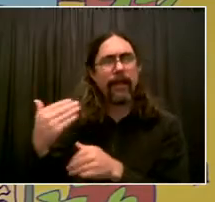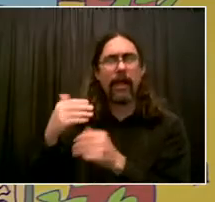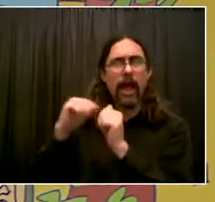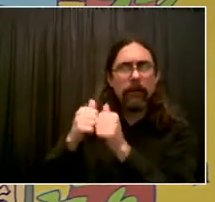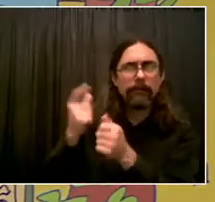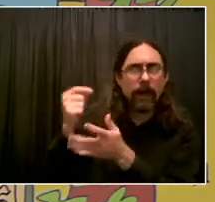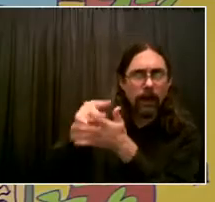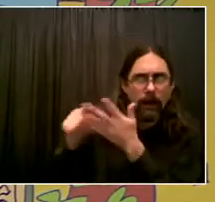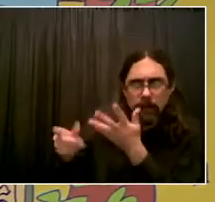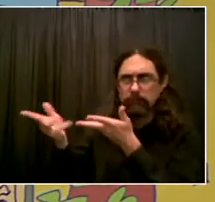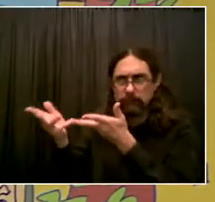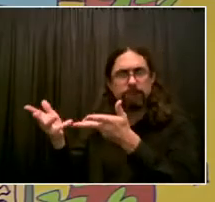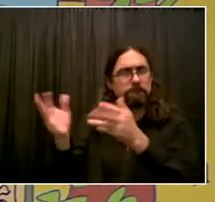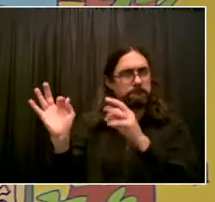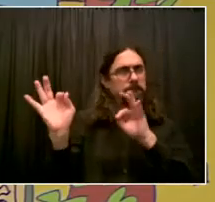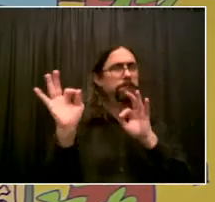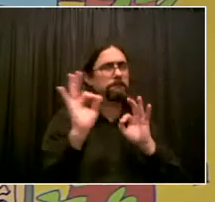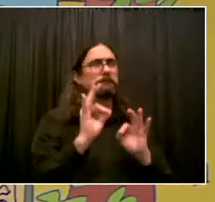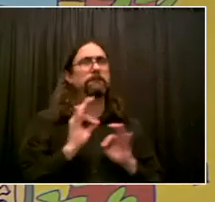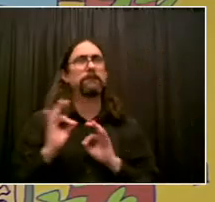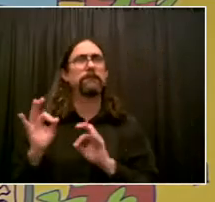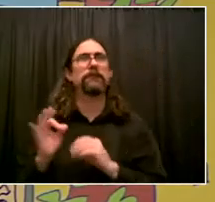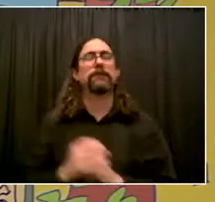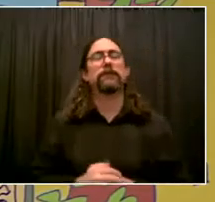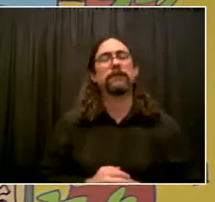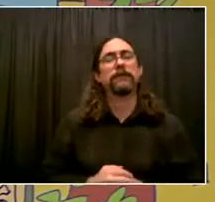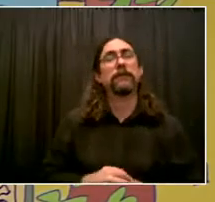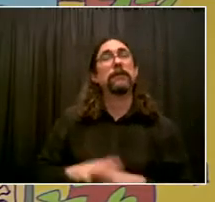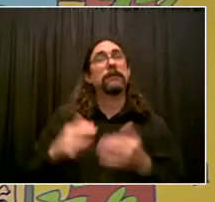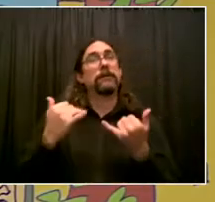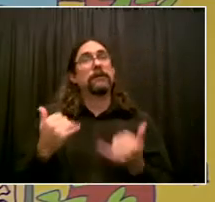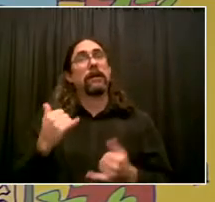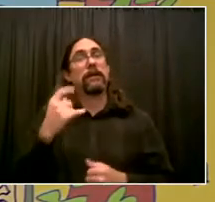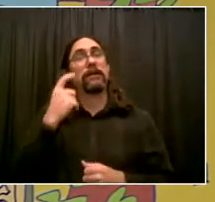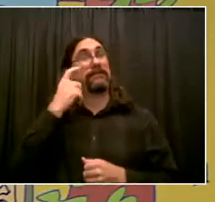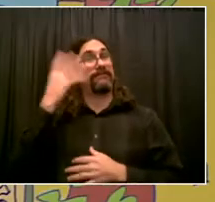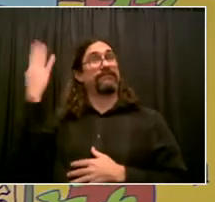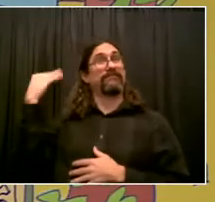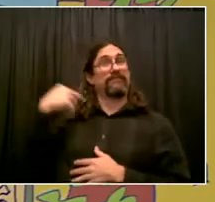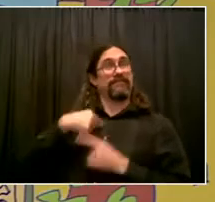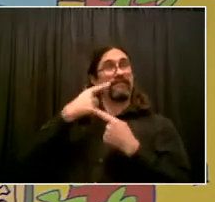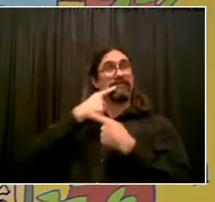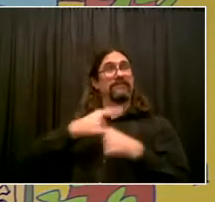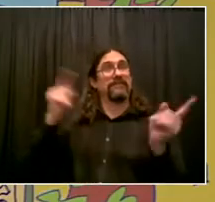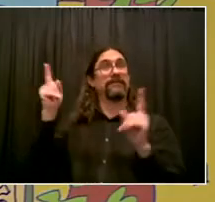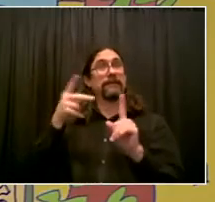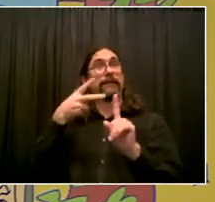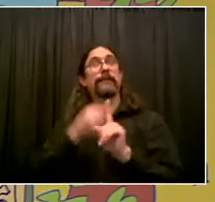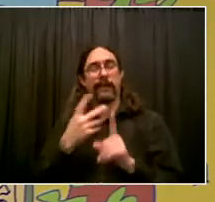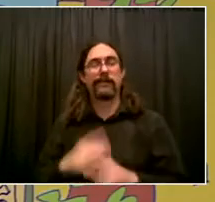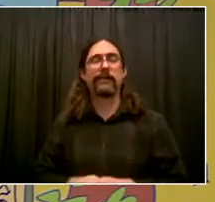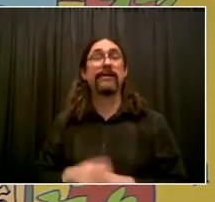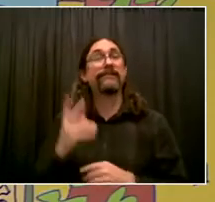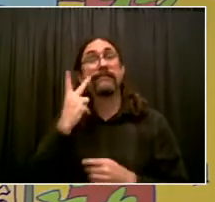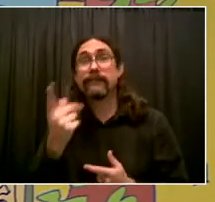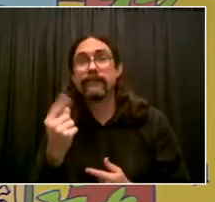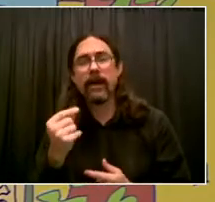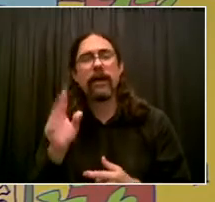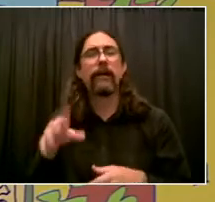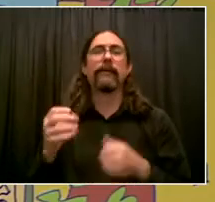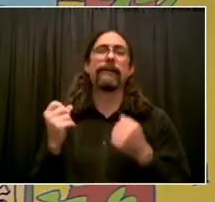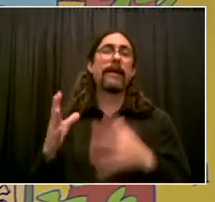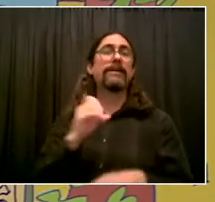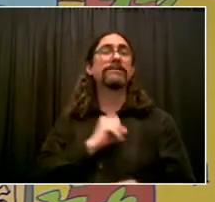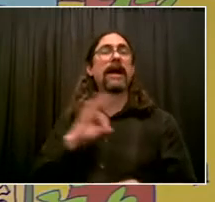mandates move a lot more people to get vaccinated. So we know that, and we also know these agencies are ready, and they're very